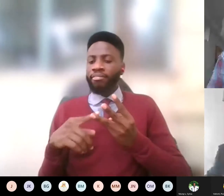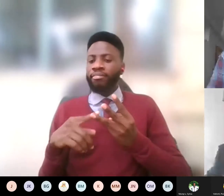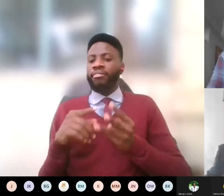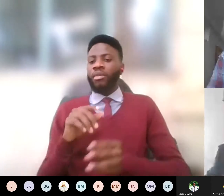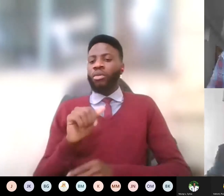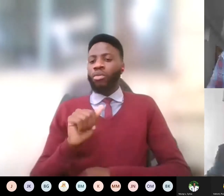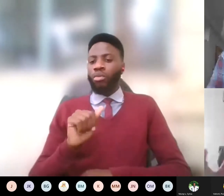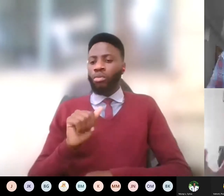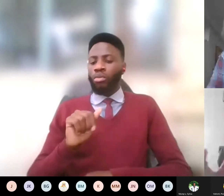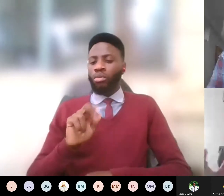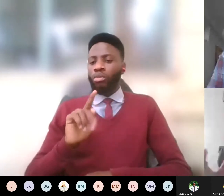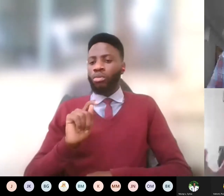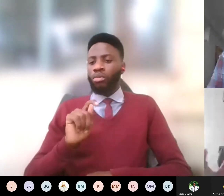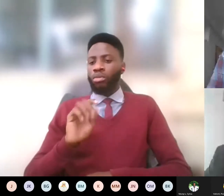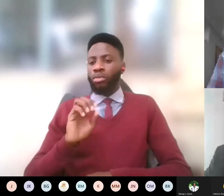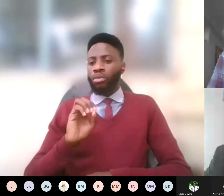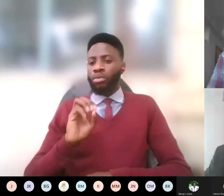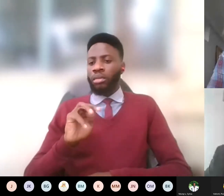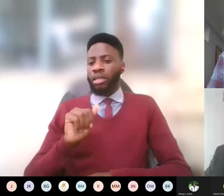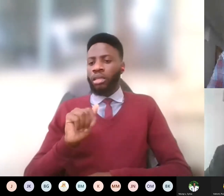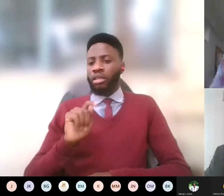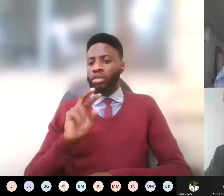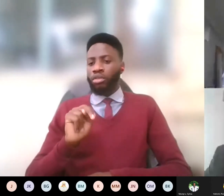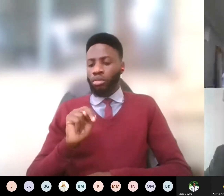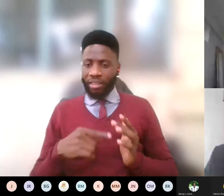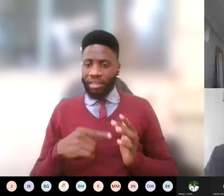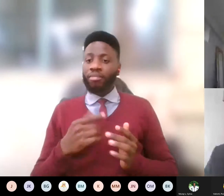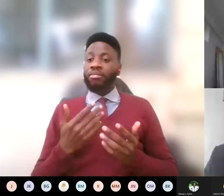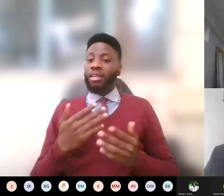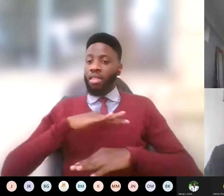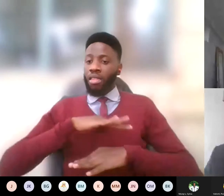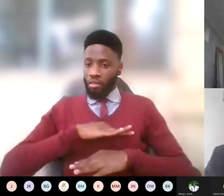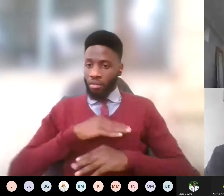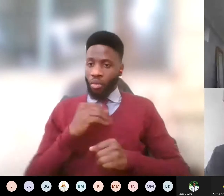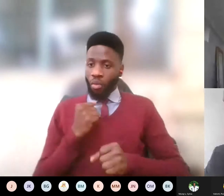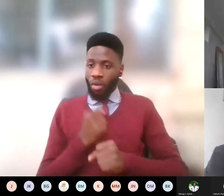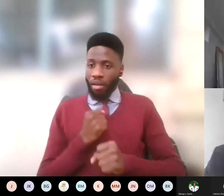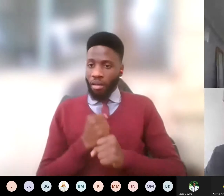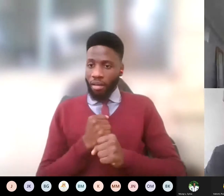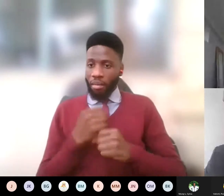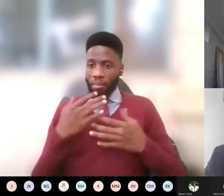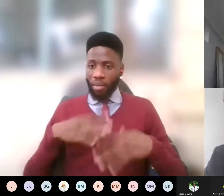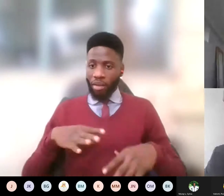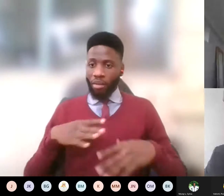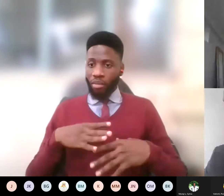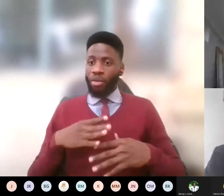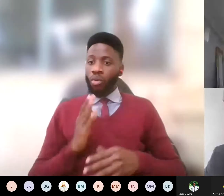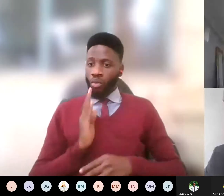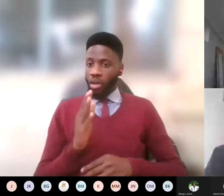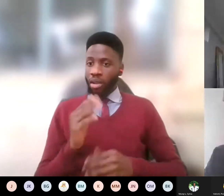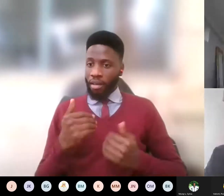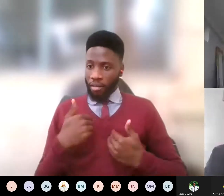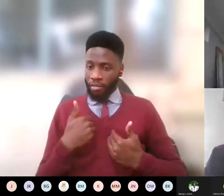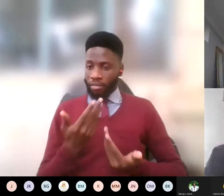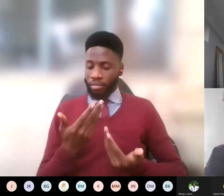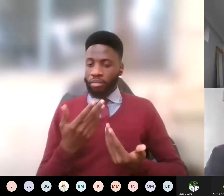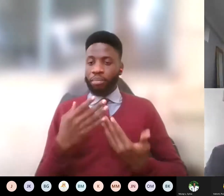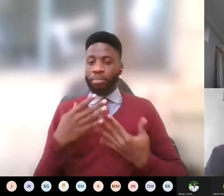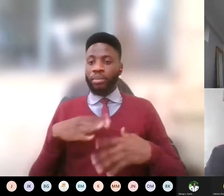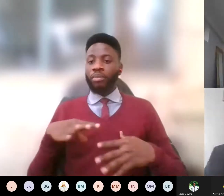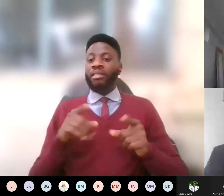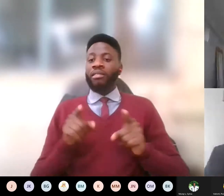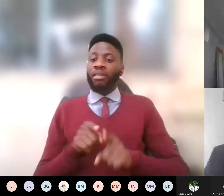these are dynamics that used to not be there a couple of years ago. So be attentive. The future